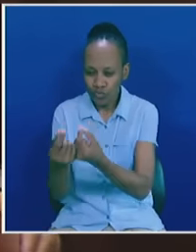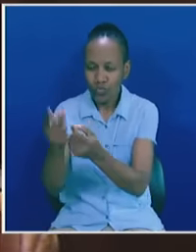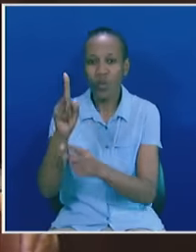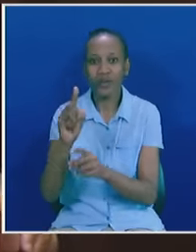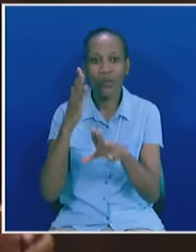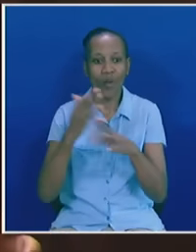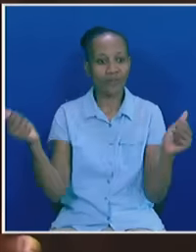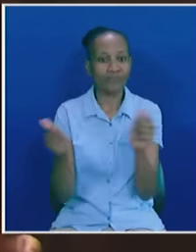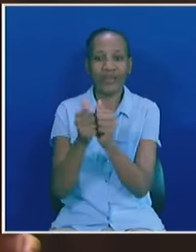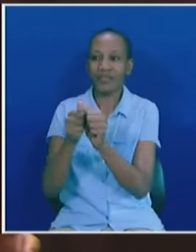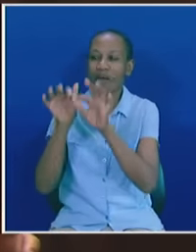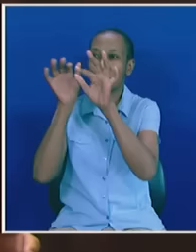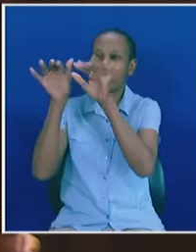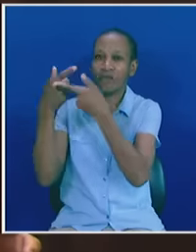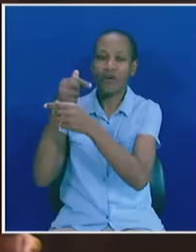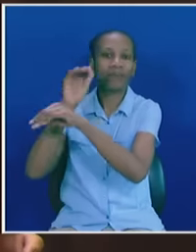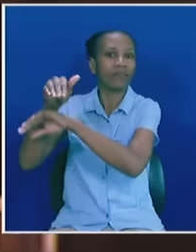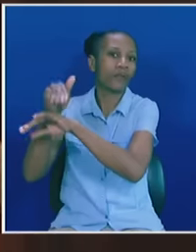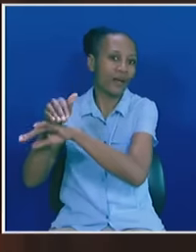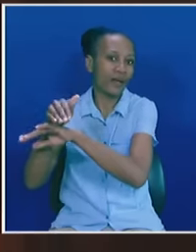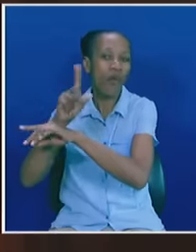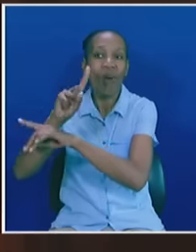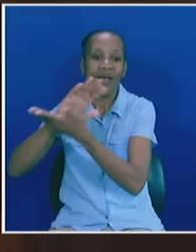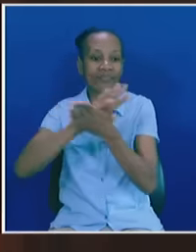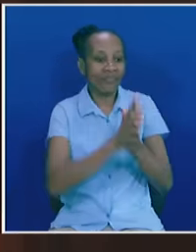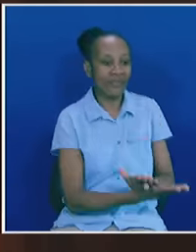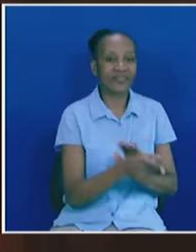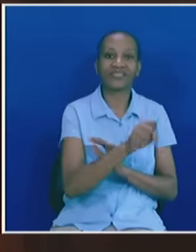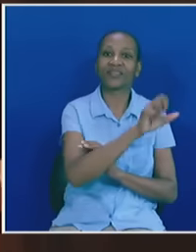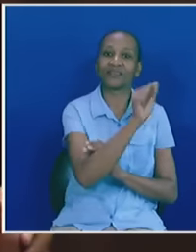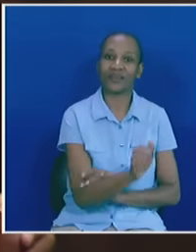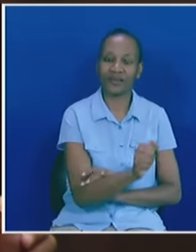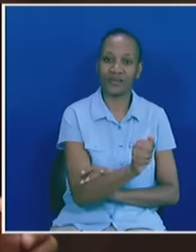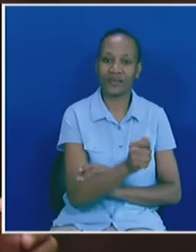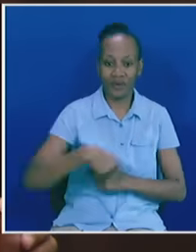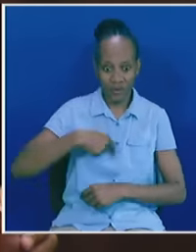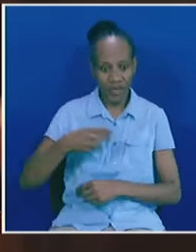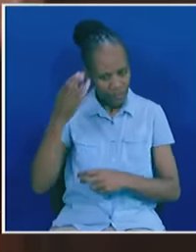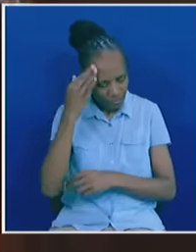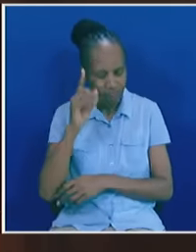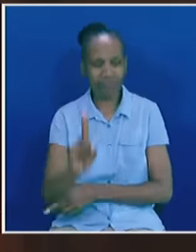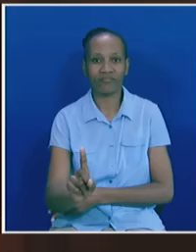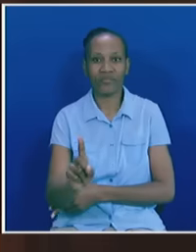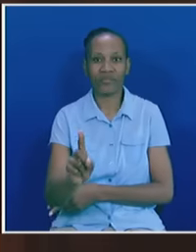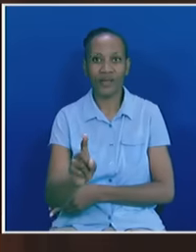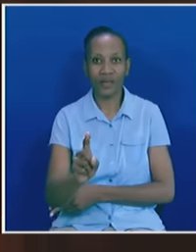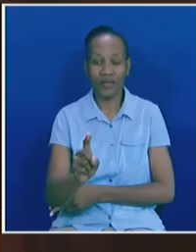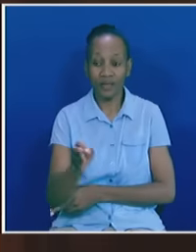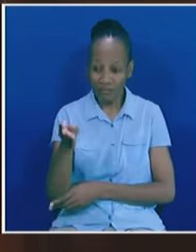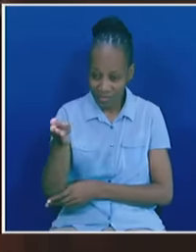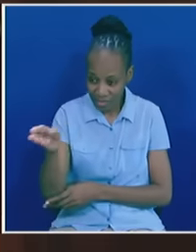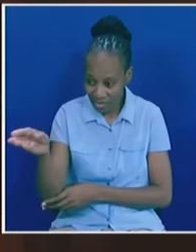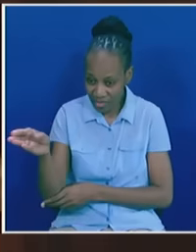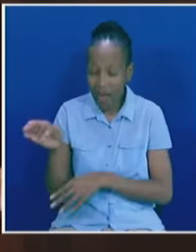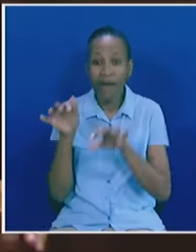world to destabilize South Africa. We know, as intelligence services, some people who are from other